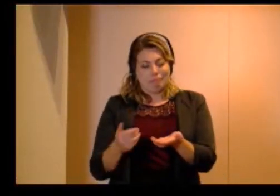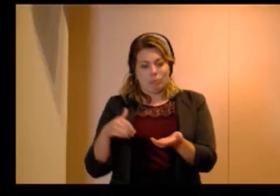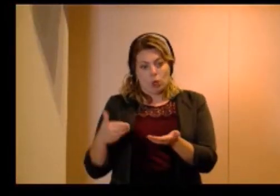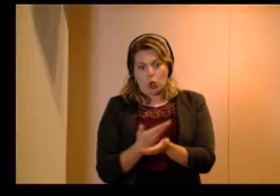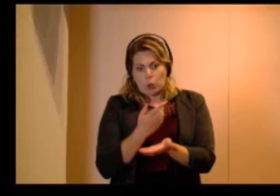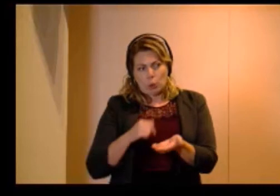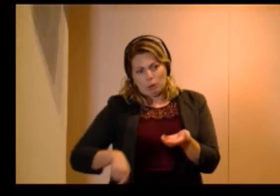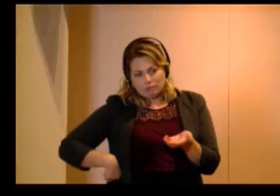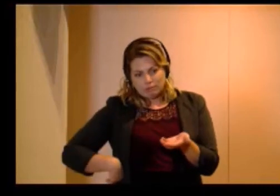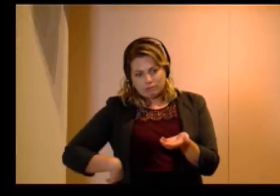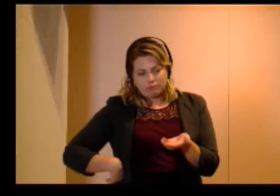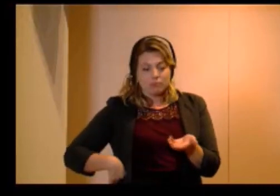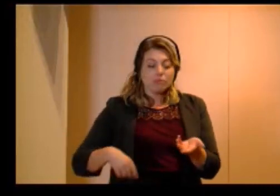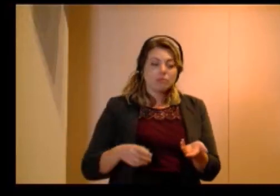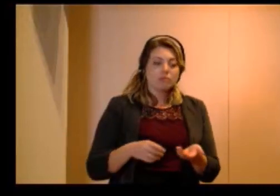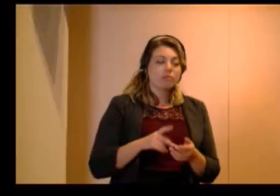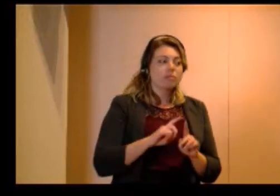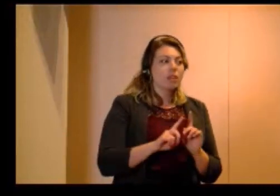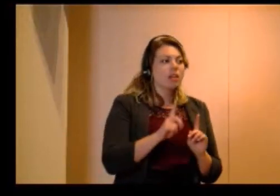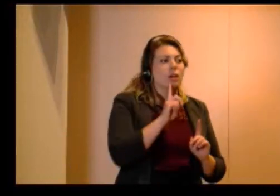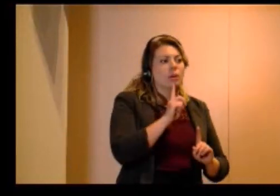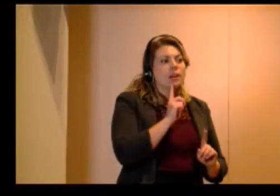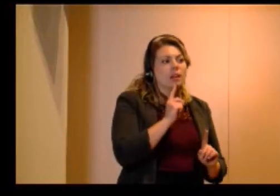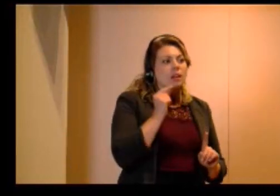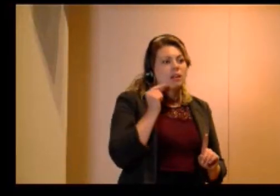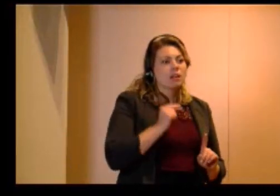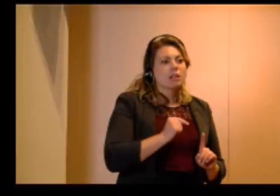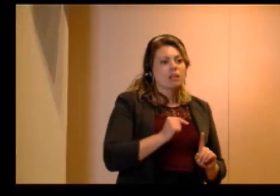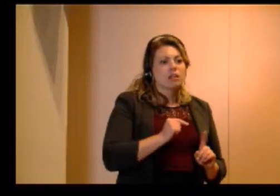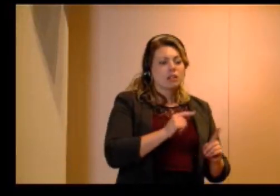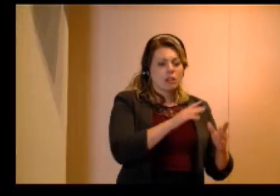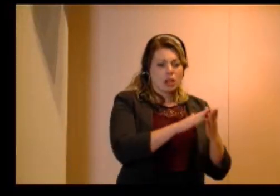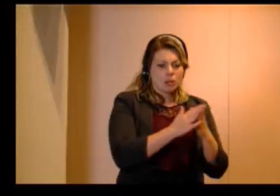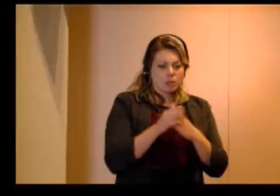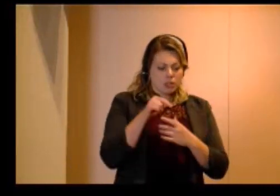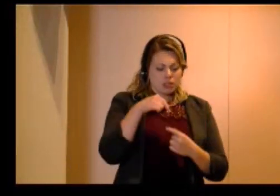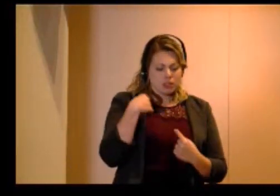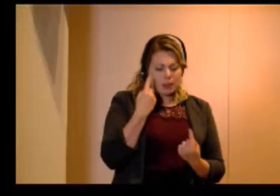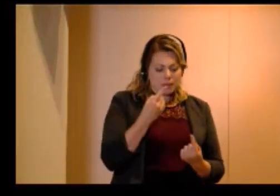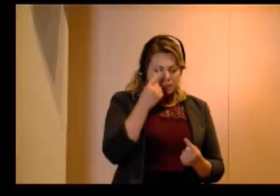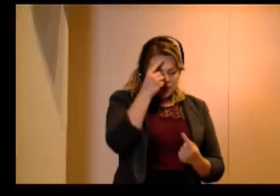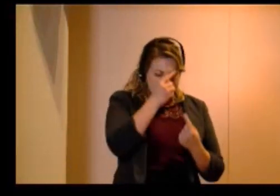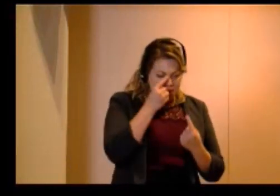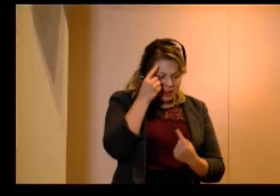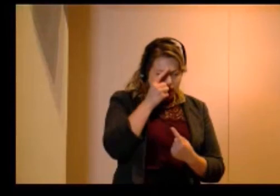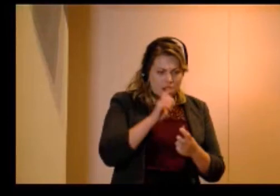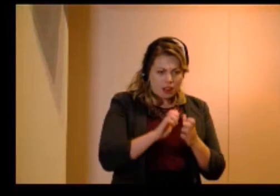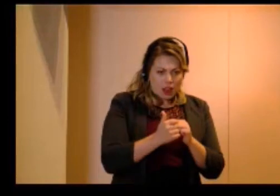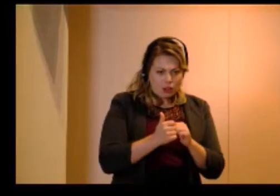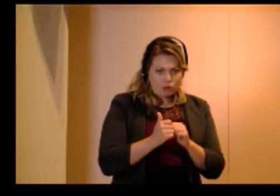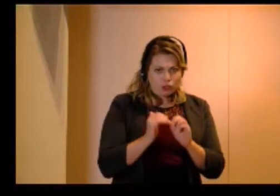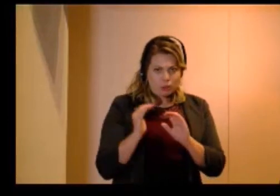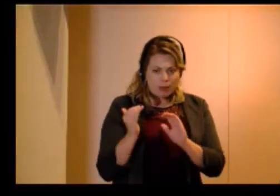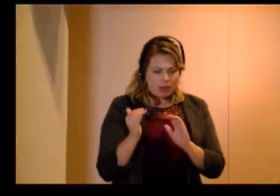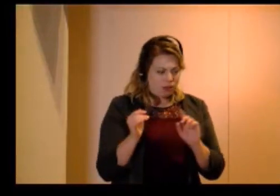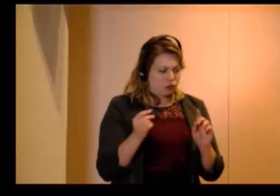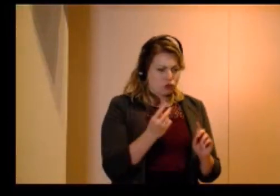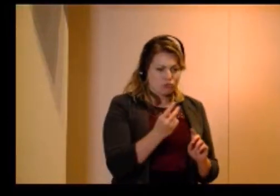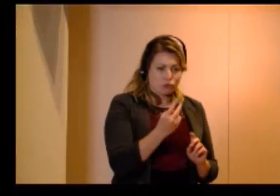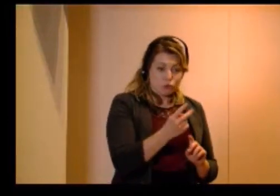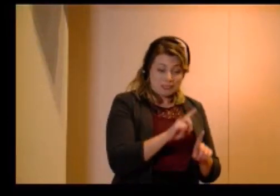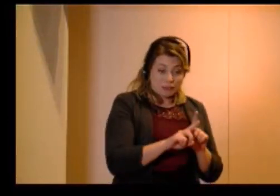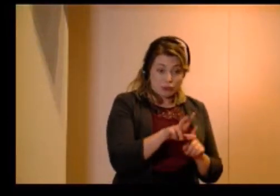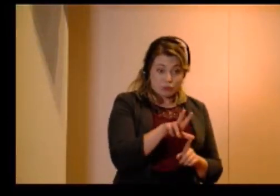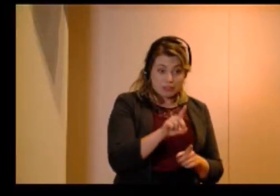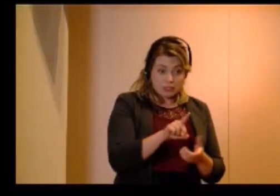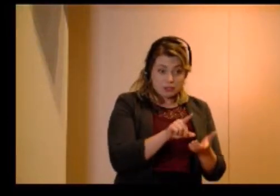But essentially, the community has thought about, well, how can we compare two different 3D models and have kind of